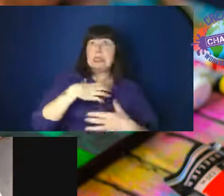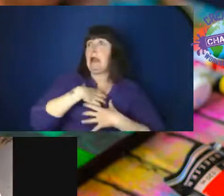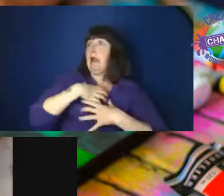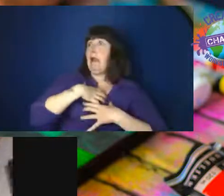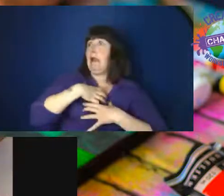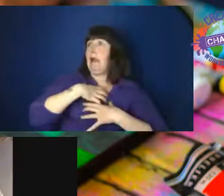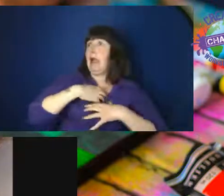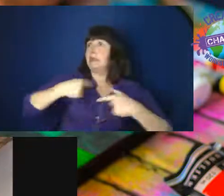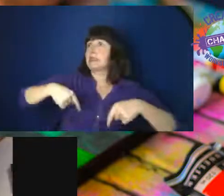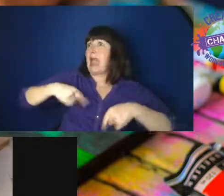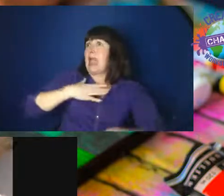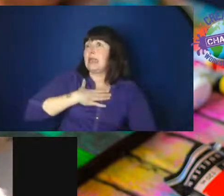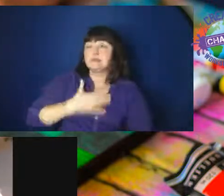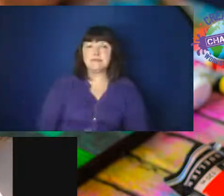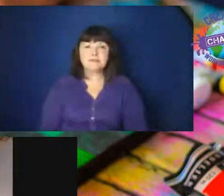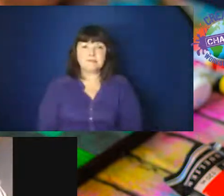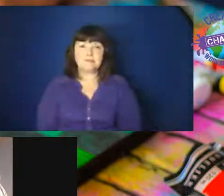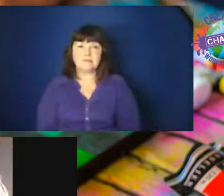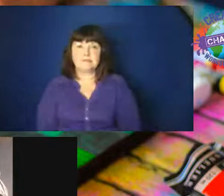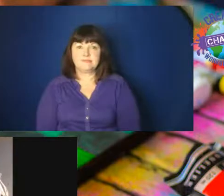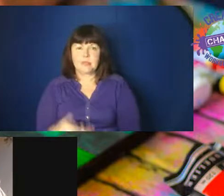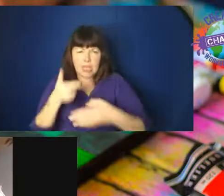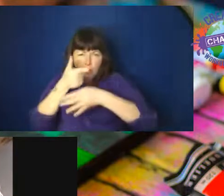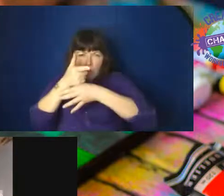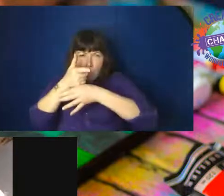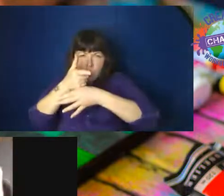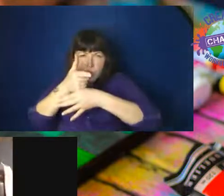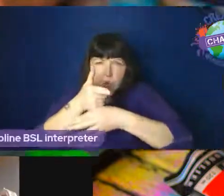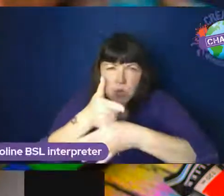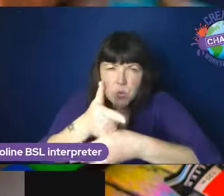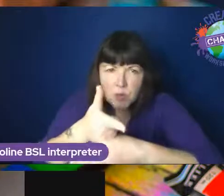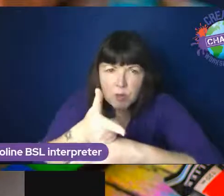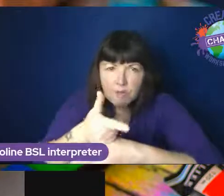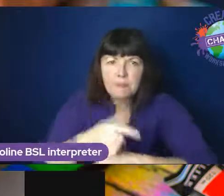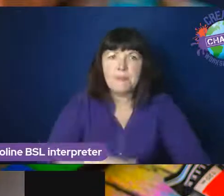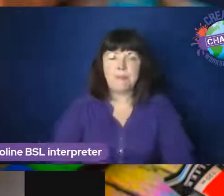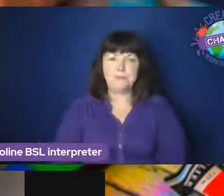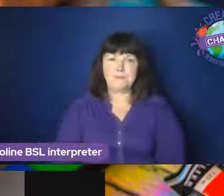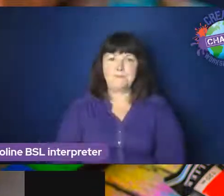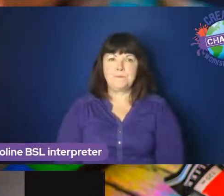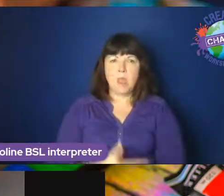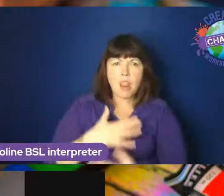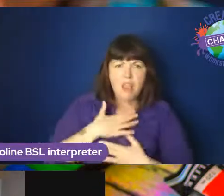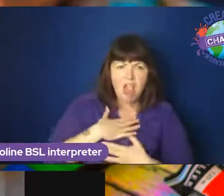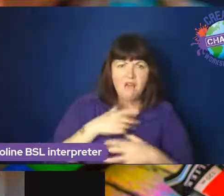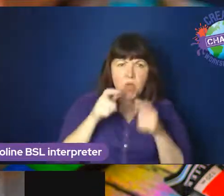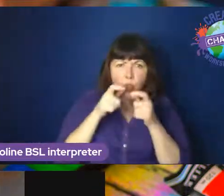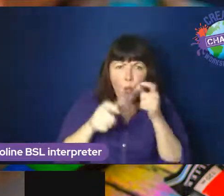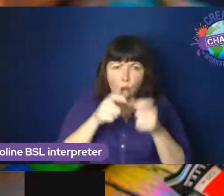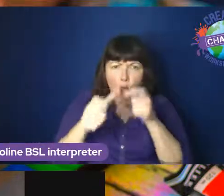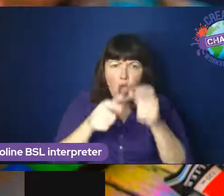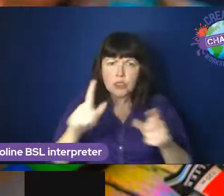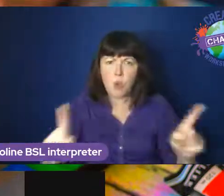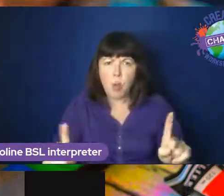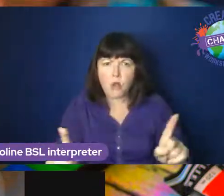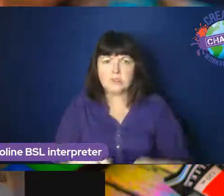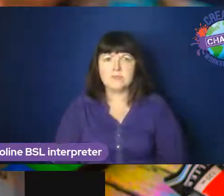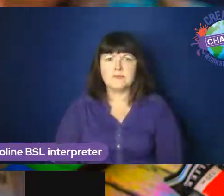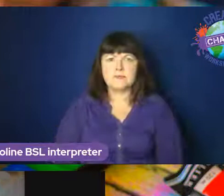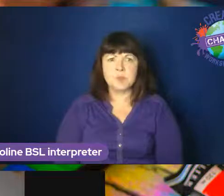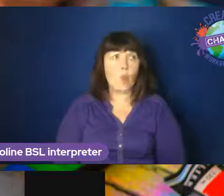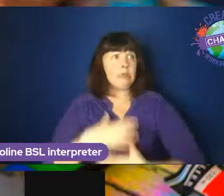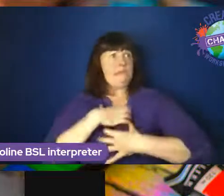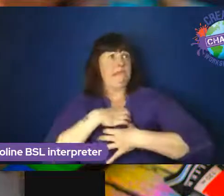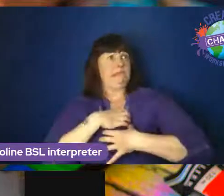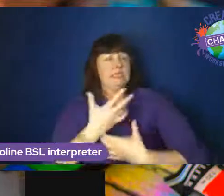a bit closer, Nikki? Can we see... What are these words? I love it, though. That's awesome. It's terrifying, but it's awesome. It